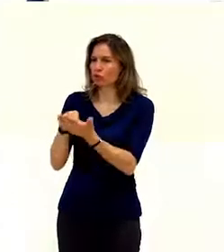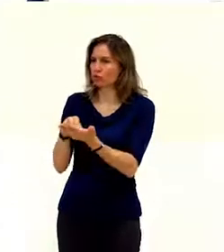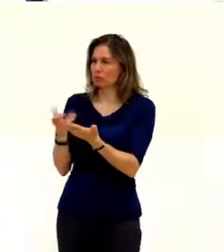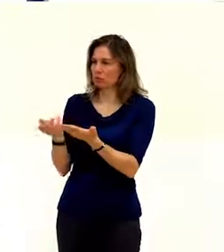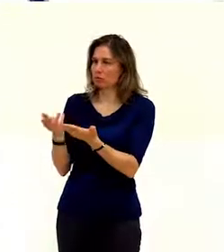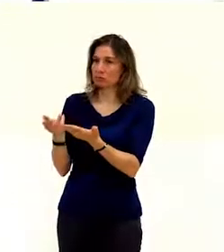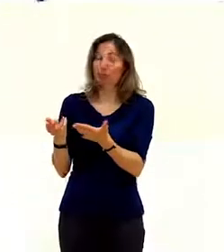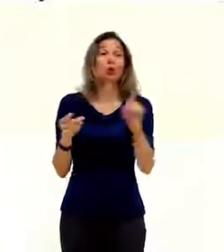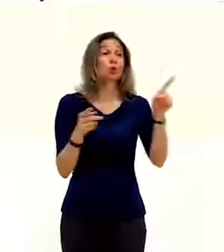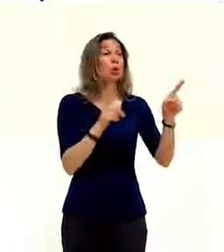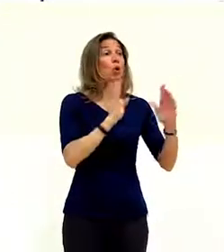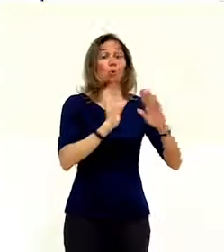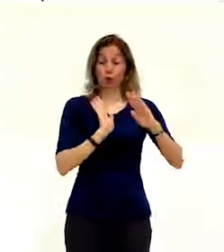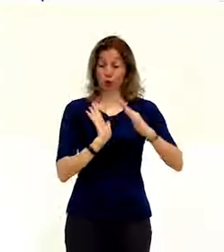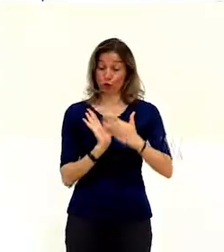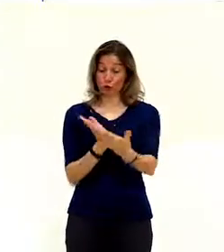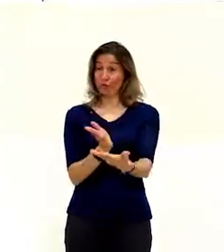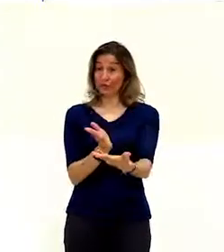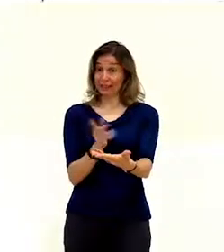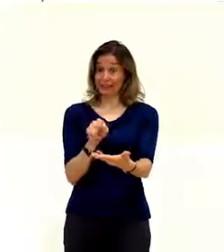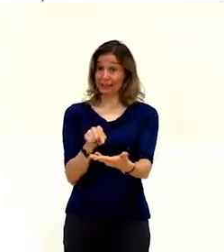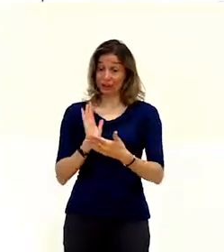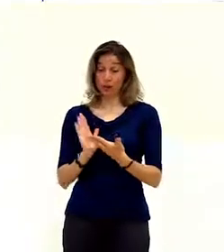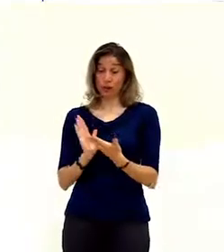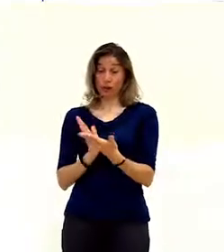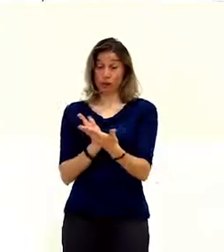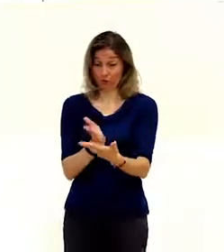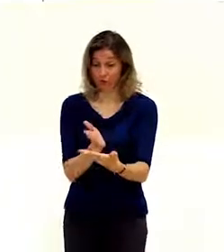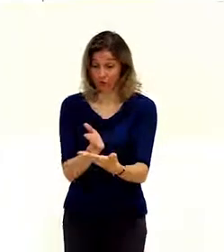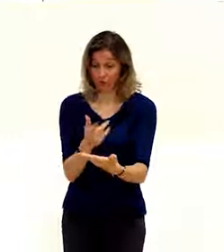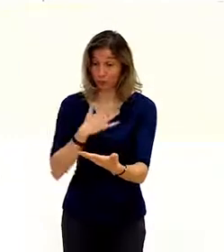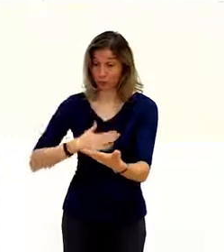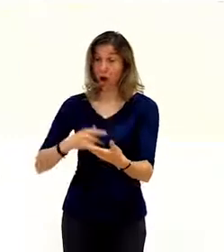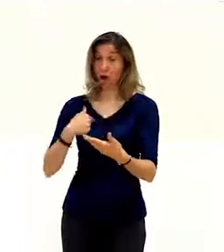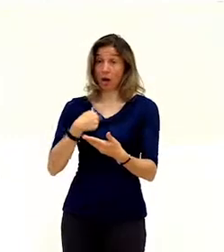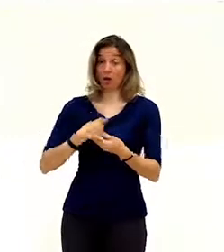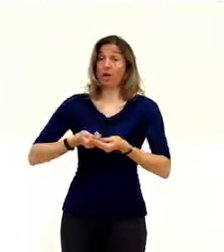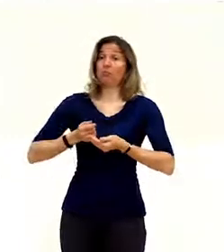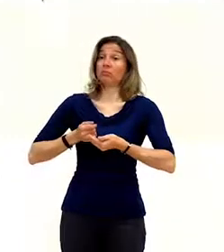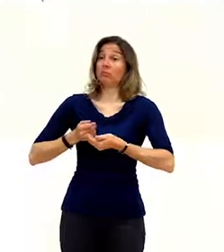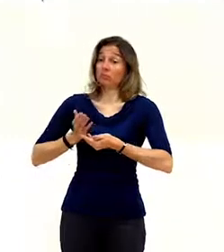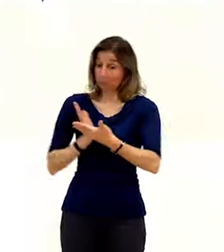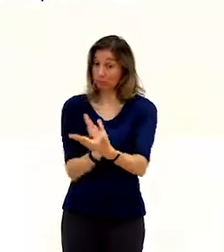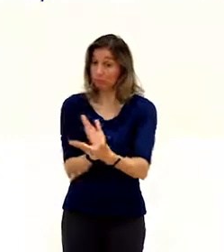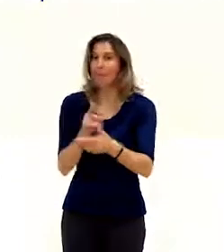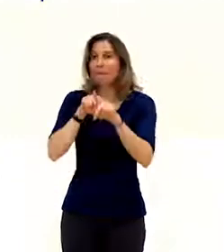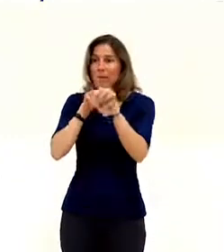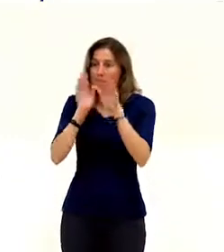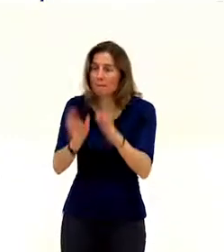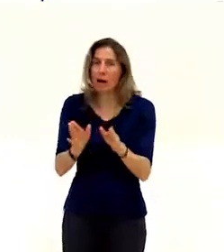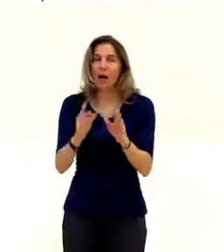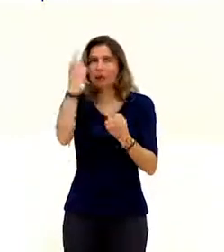So the services that I mentioned to you, they have to be determined through all those three